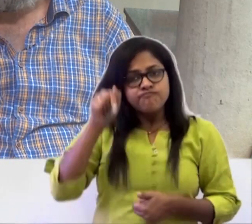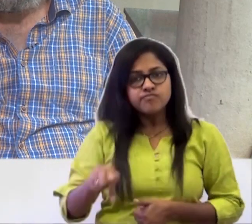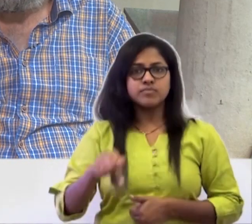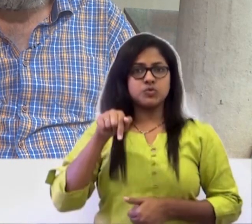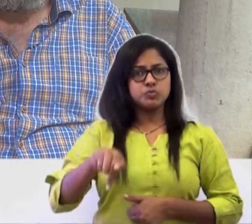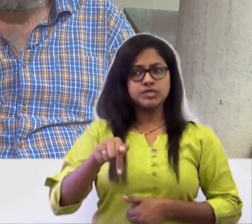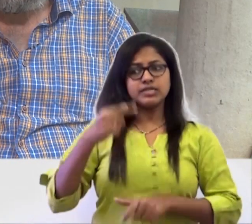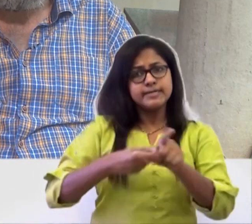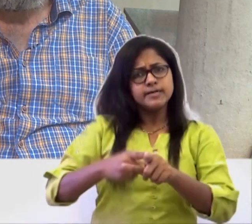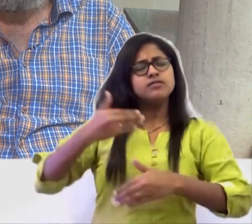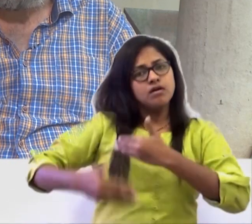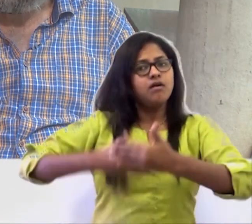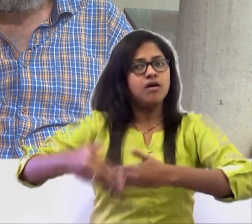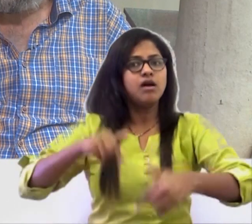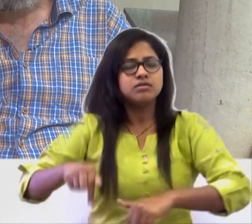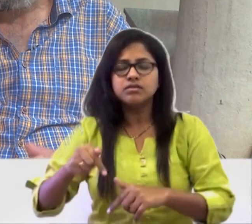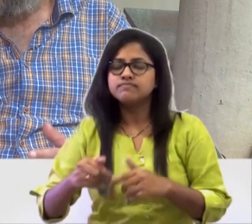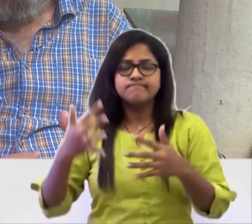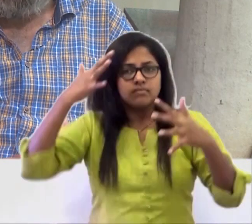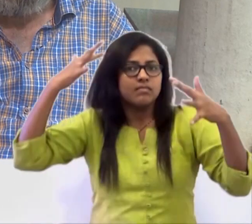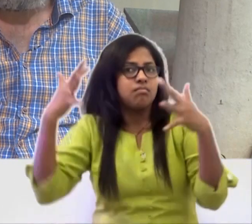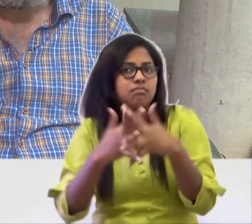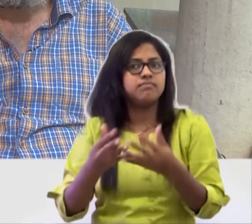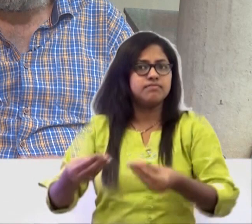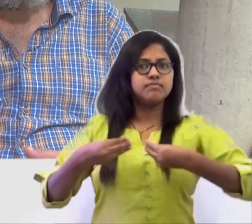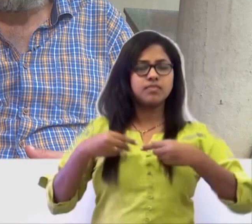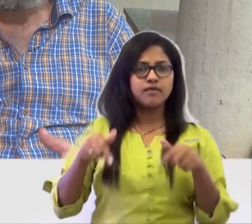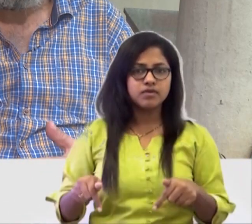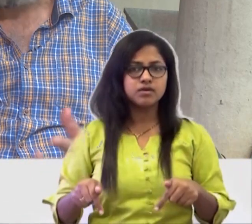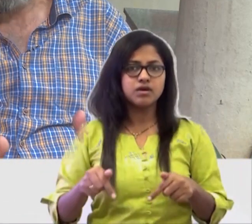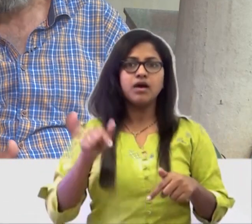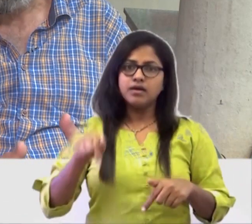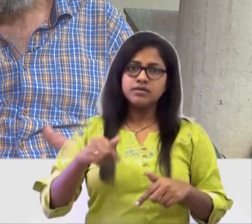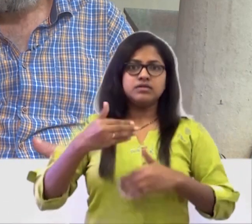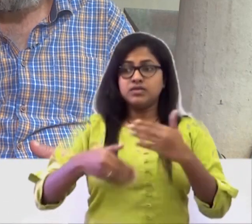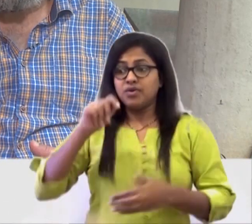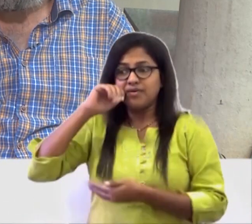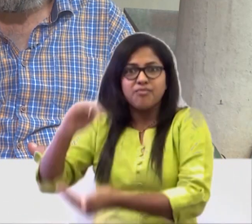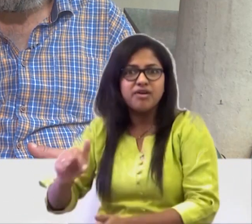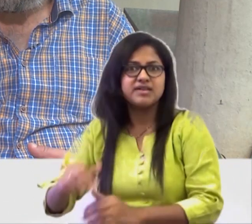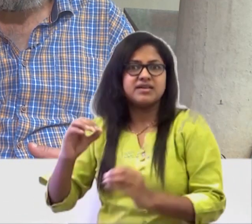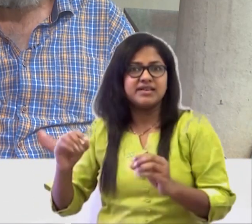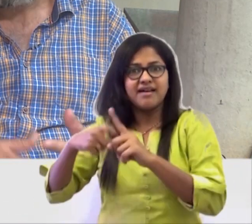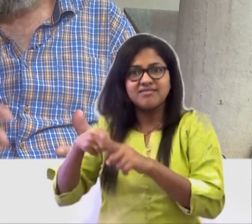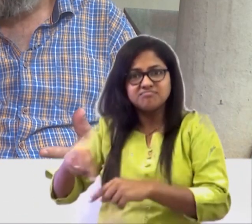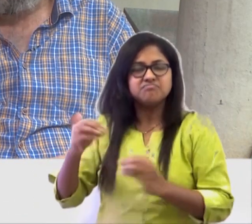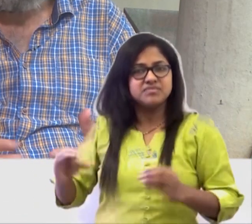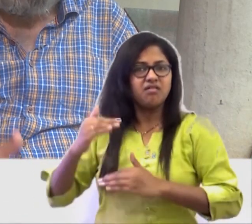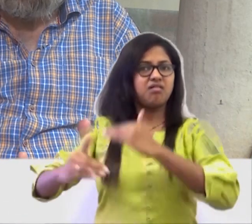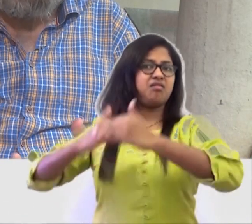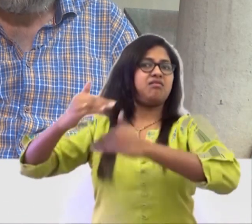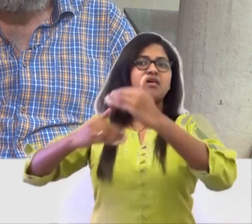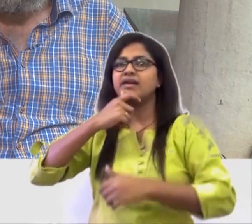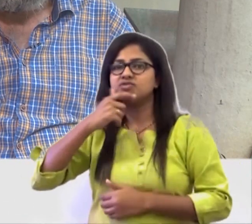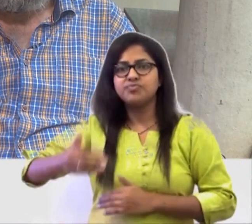path. And that was actually, as the years were going on, that was becoming quite frustrating. And as Karan was